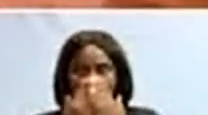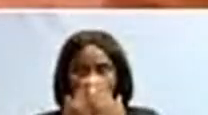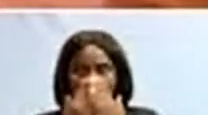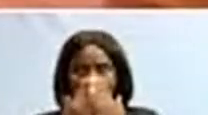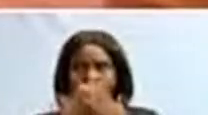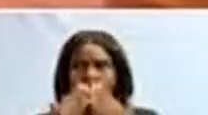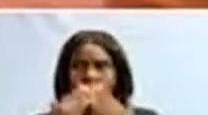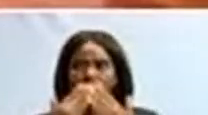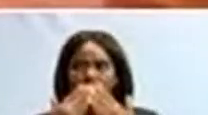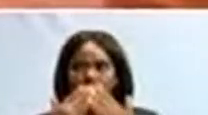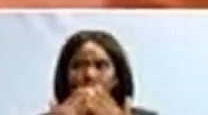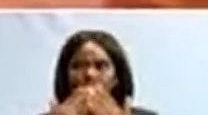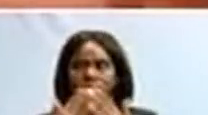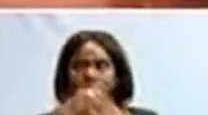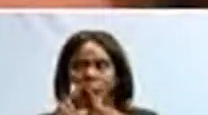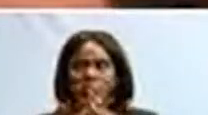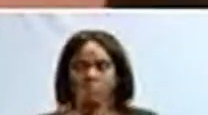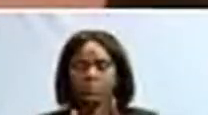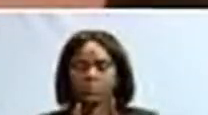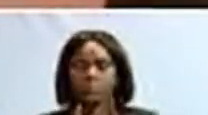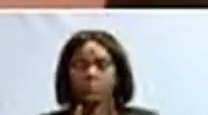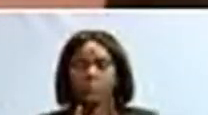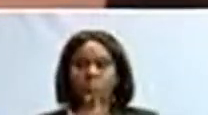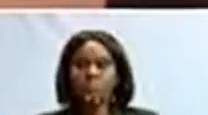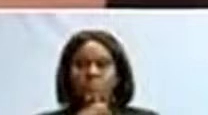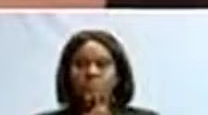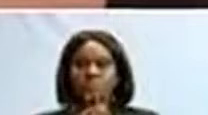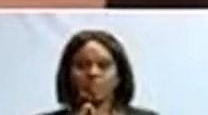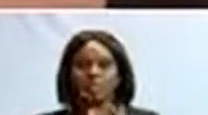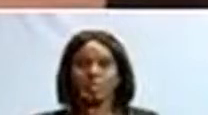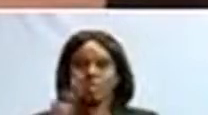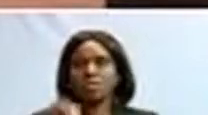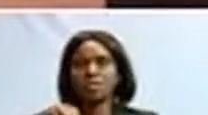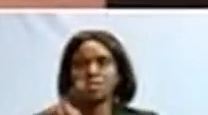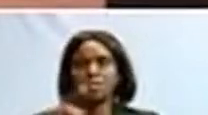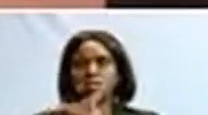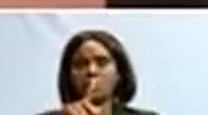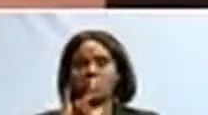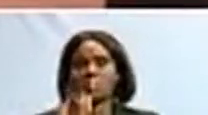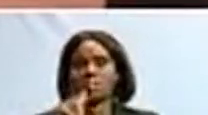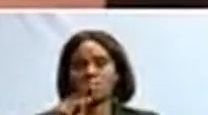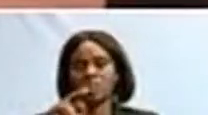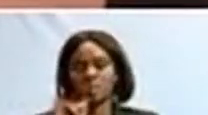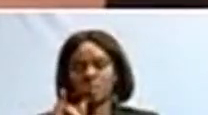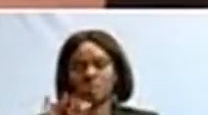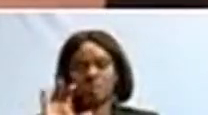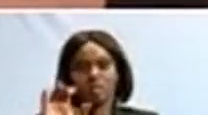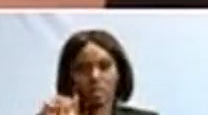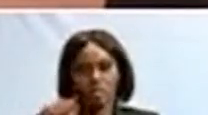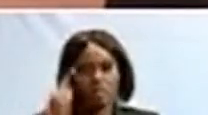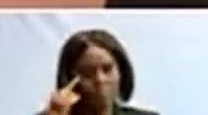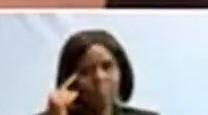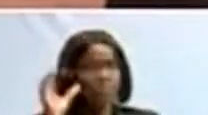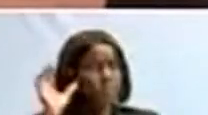Thank you, Chair. I'm Francis Muziani, the Council Secretary for Chama Town Council.